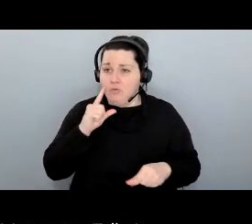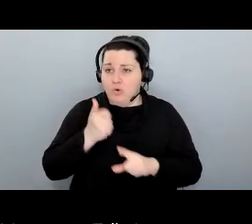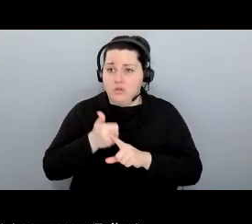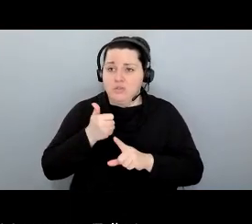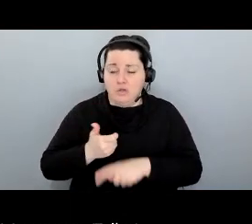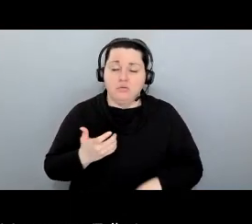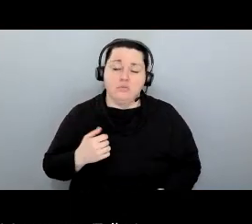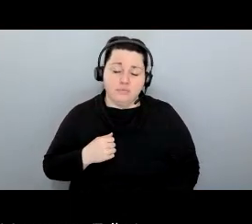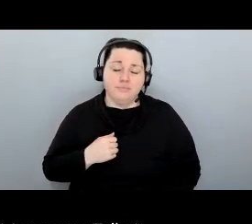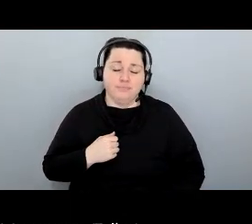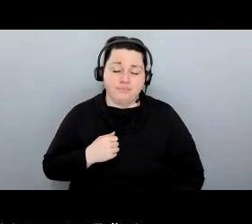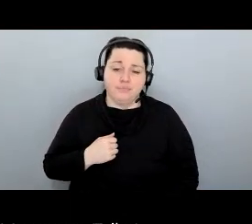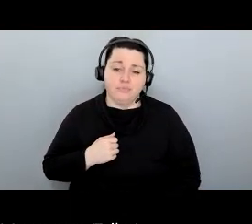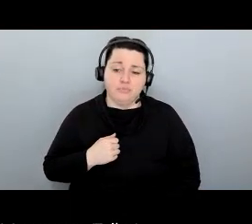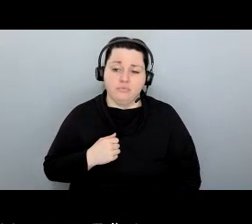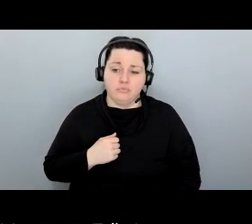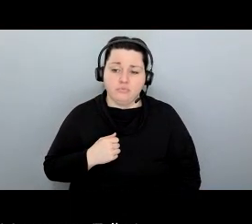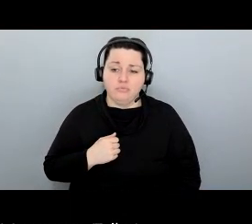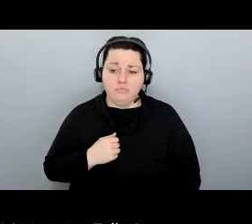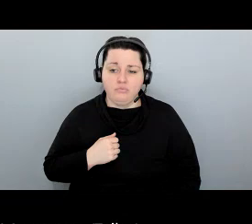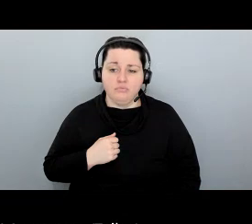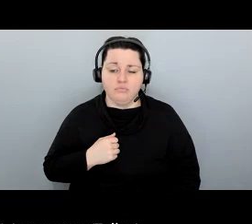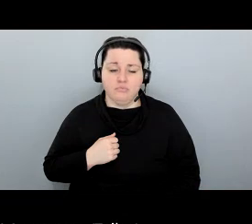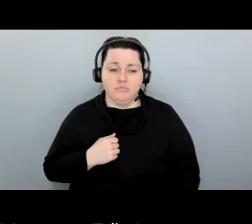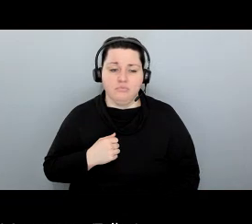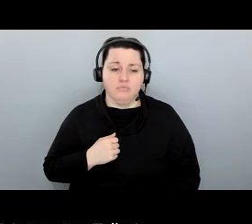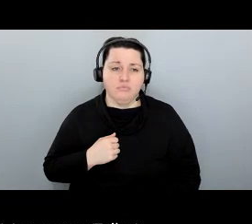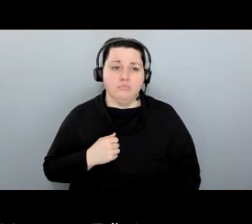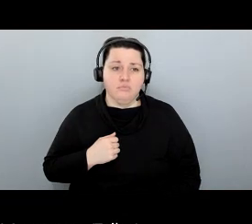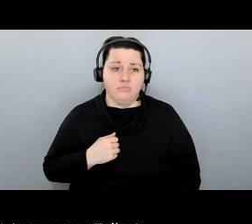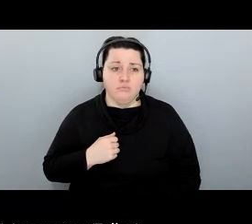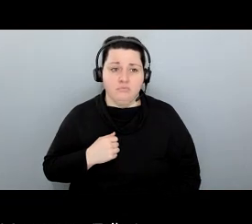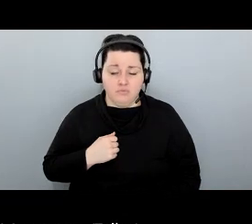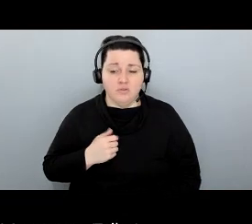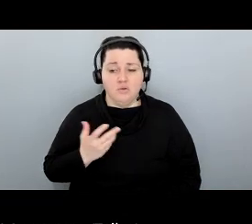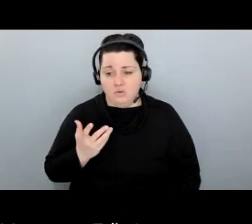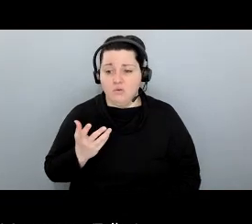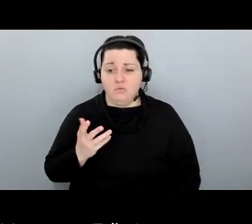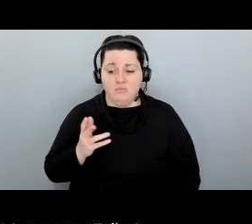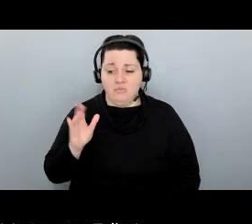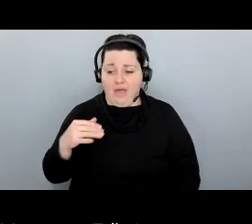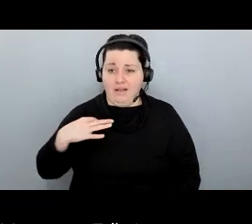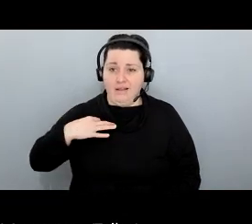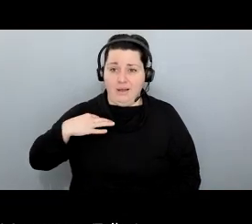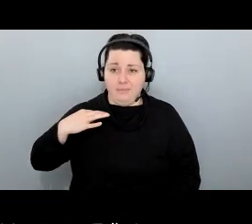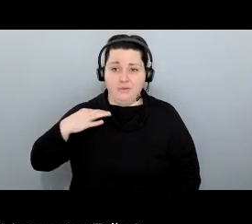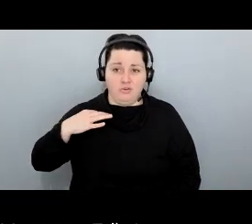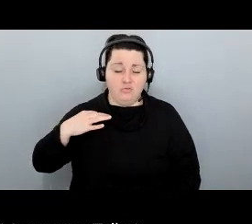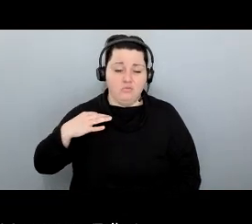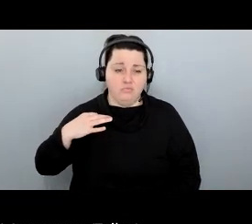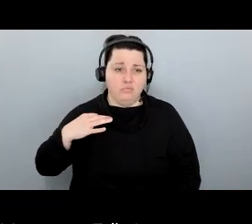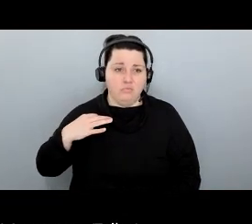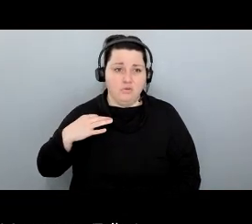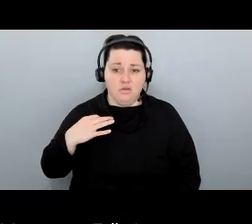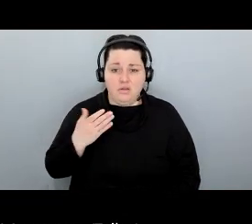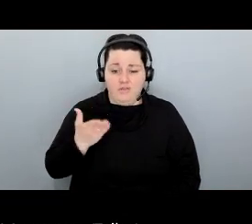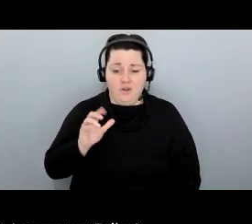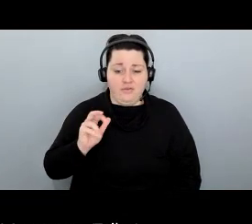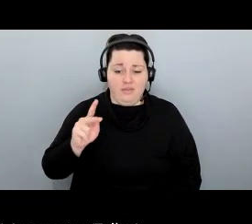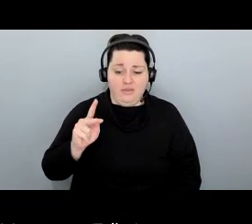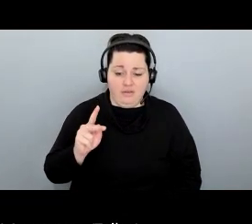Right? But yeah, that's all. And like I said, the application is, here within the link, and you will